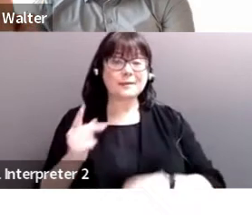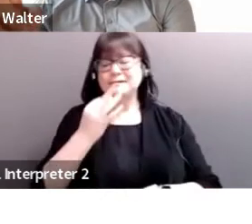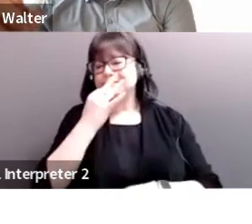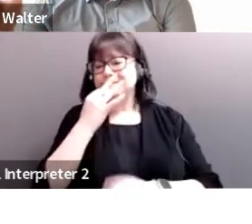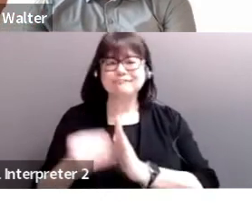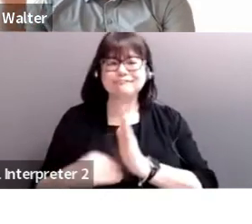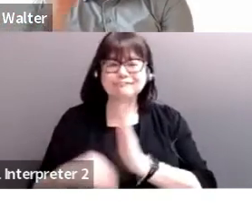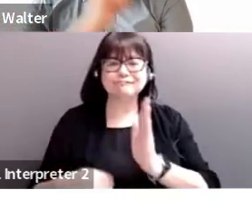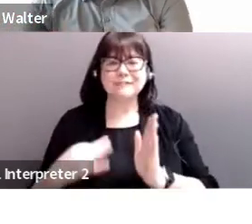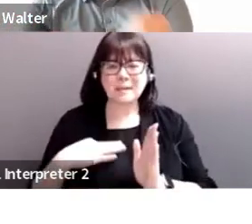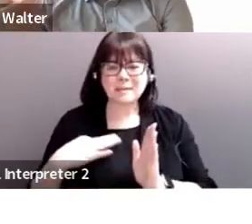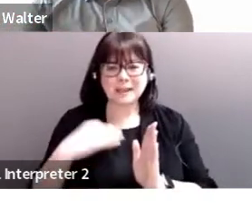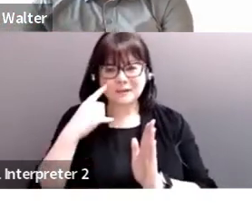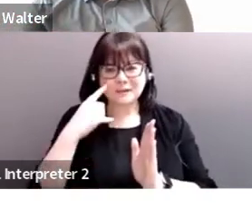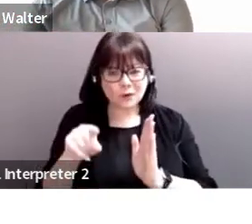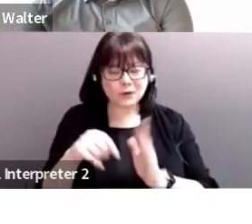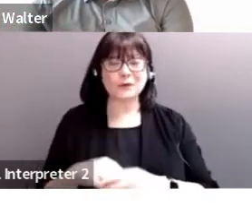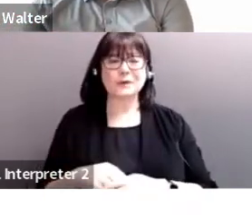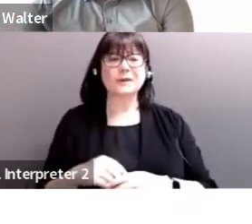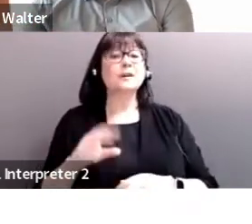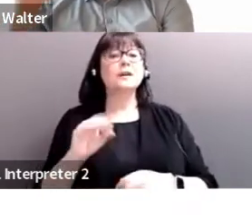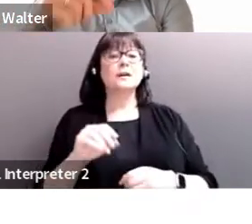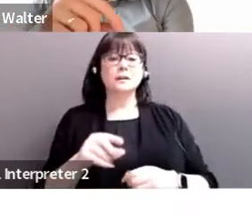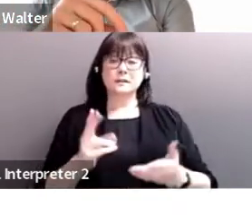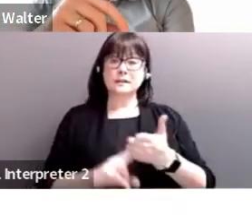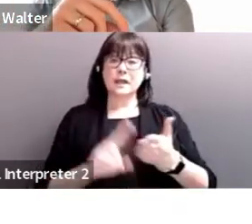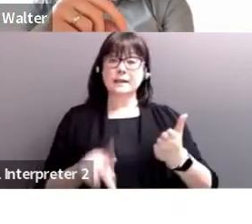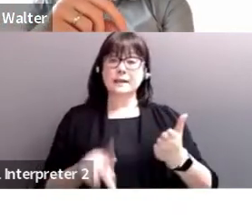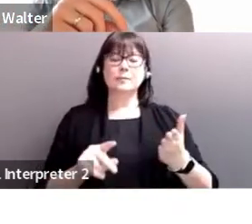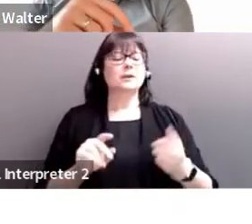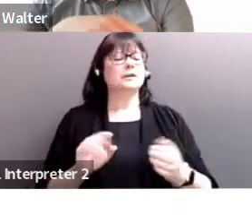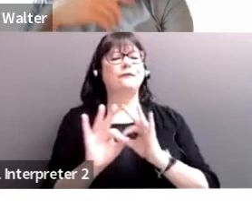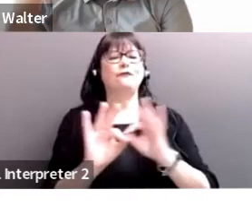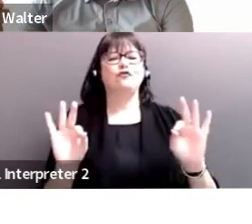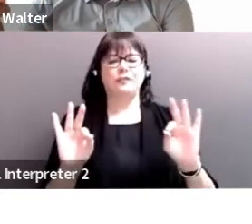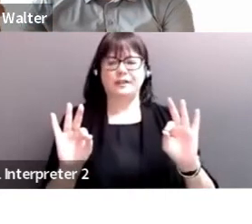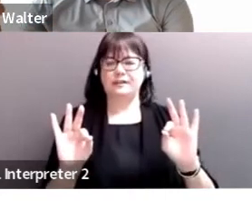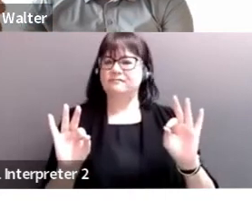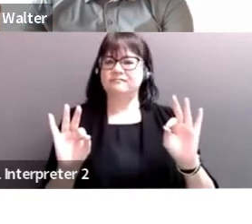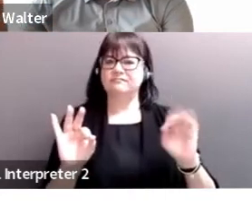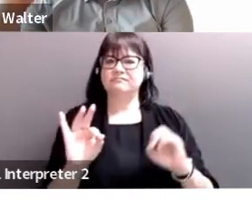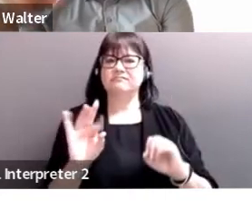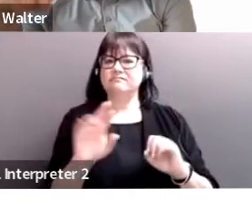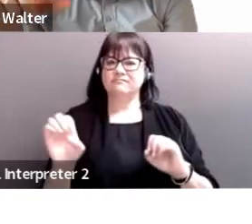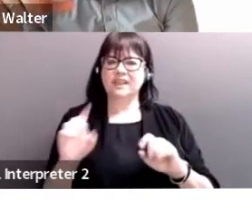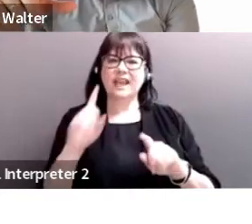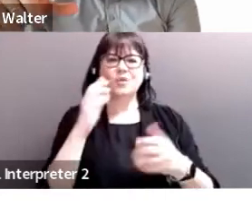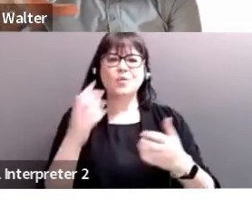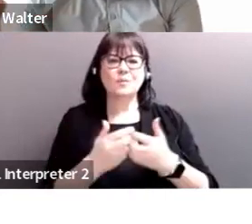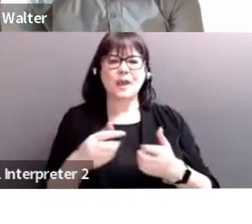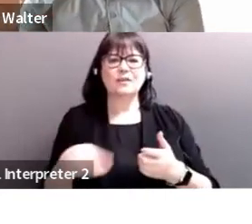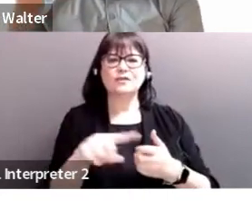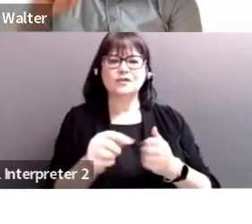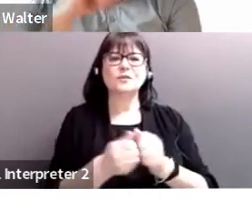And the great thing is it's totally free to sign up. You're going to match with available opportunities. And I'm going to come back to the platform. We're going to do a quick